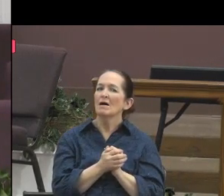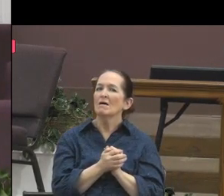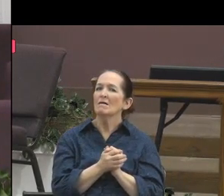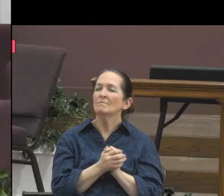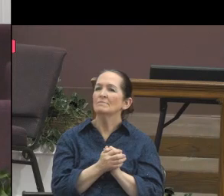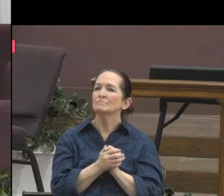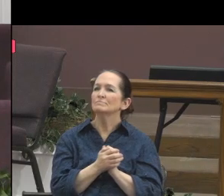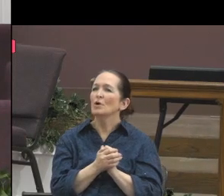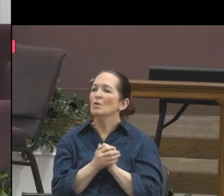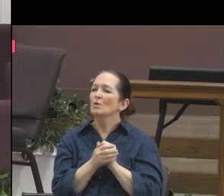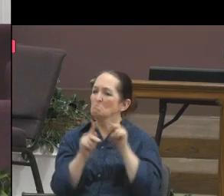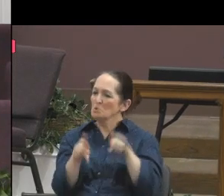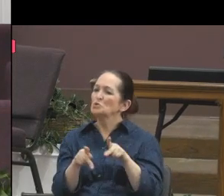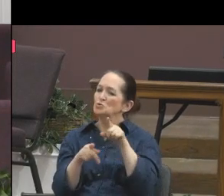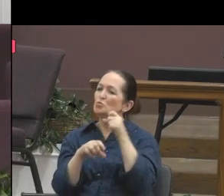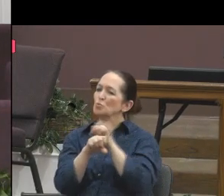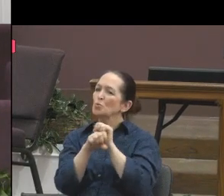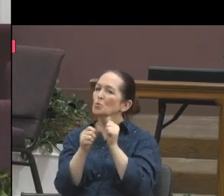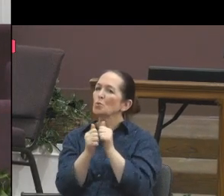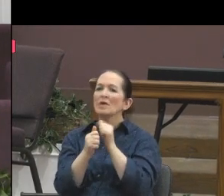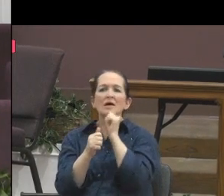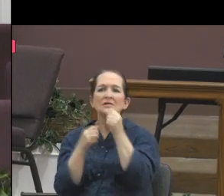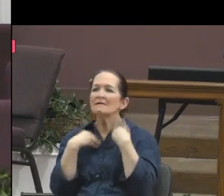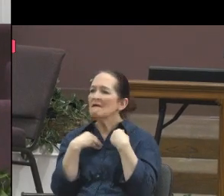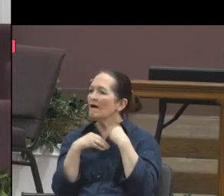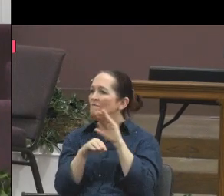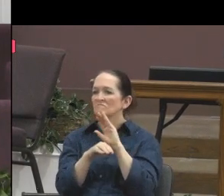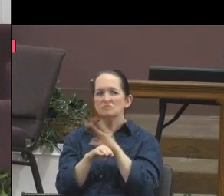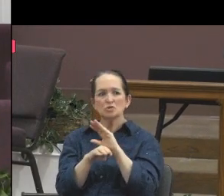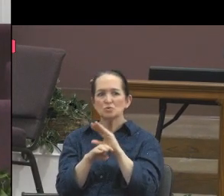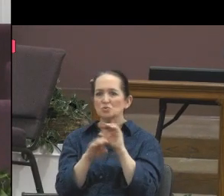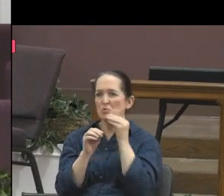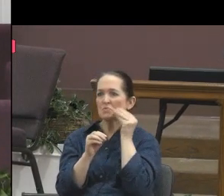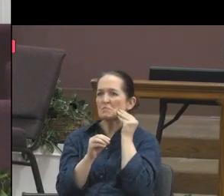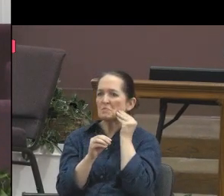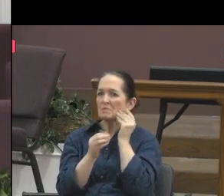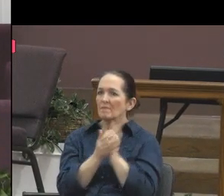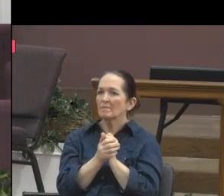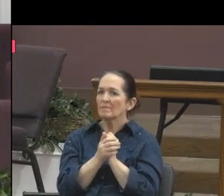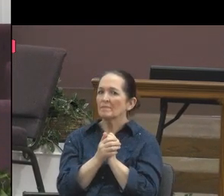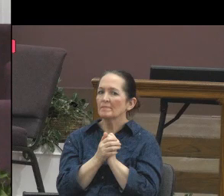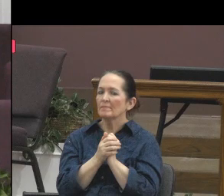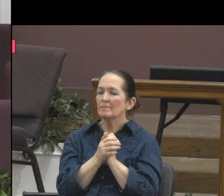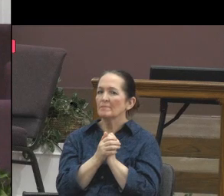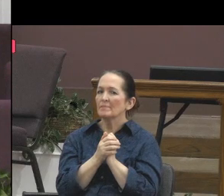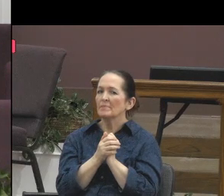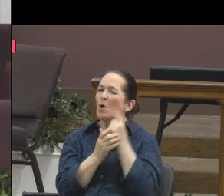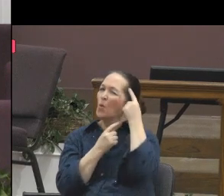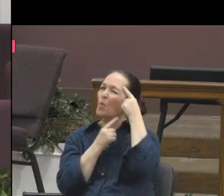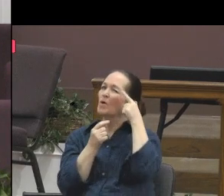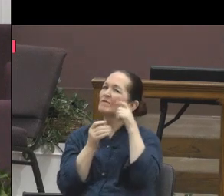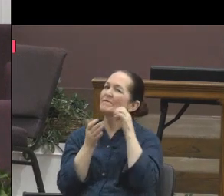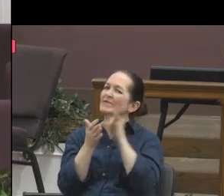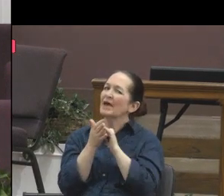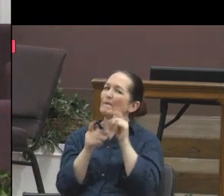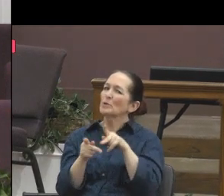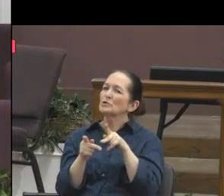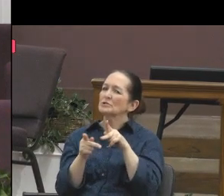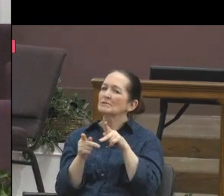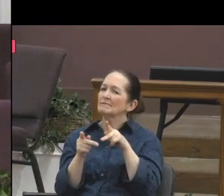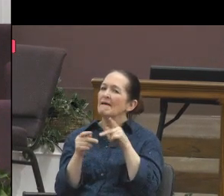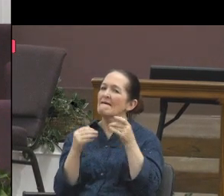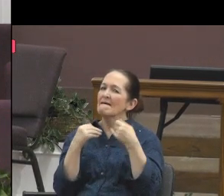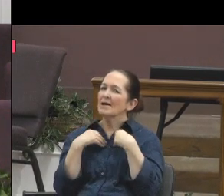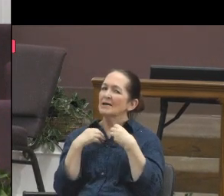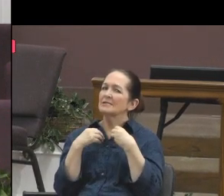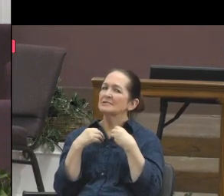yours who doesn't have a church home, I wonder if they've been given enough information